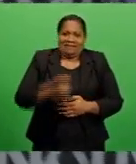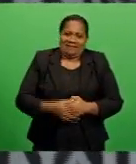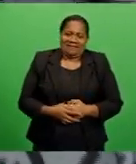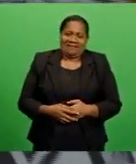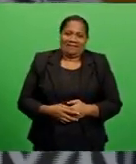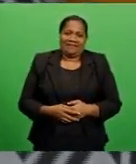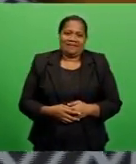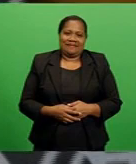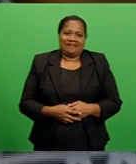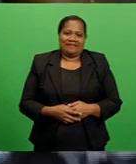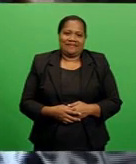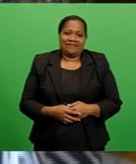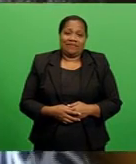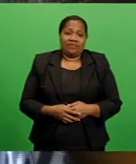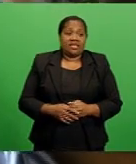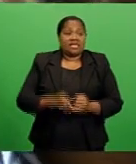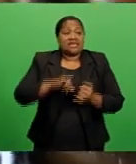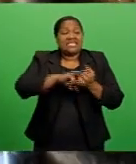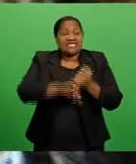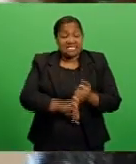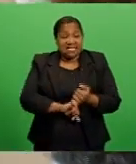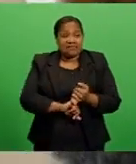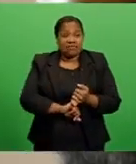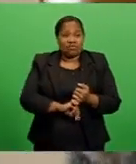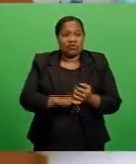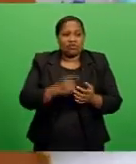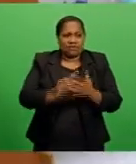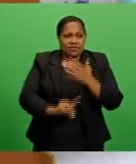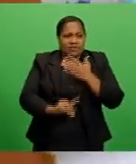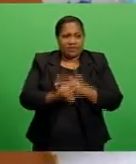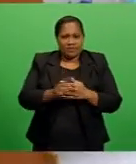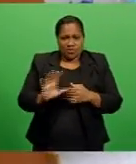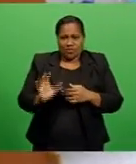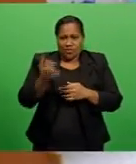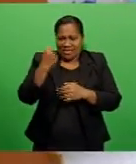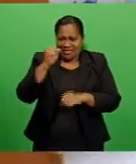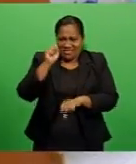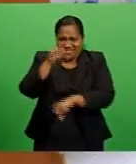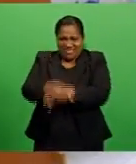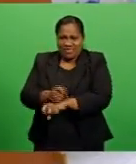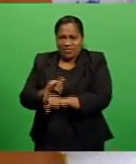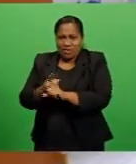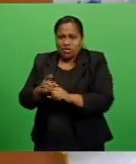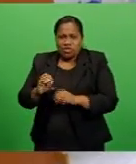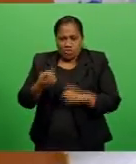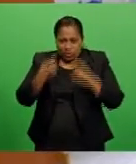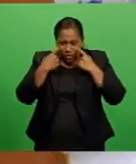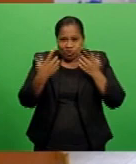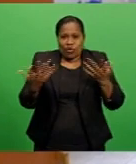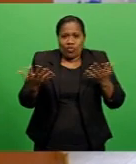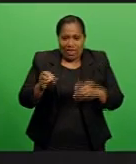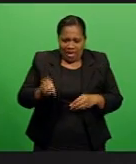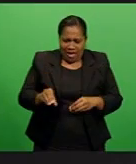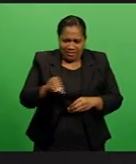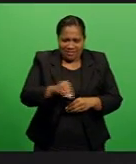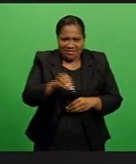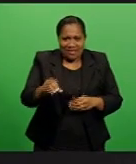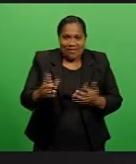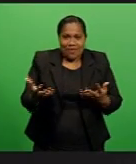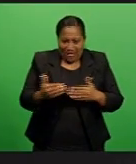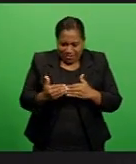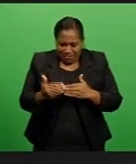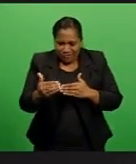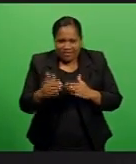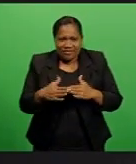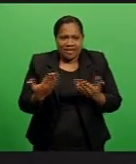the end. Sikivo's upset win over Kumar is an indication of where Fiji chess is heading. Our players are progressing and